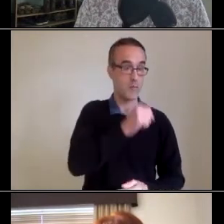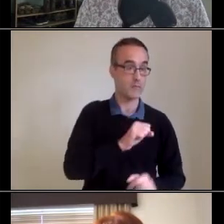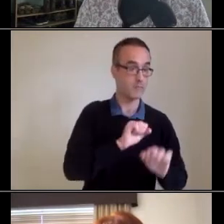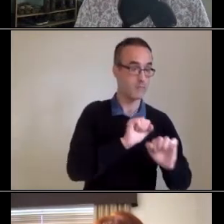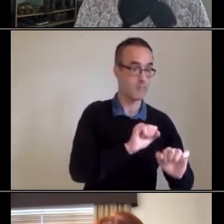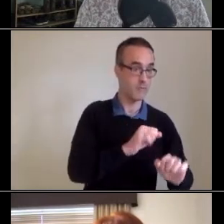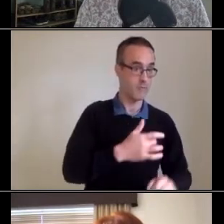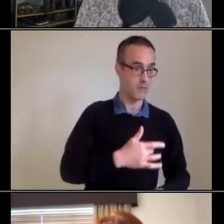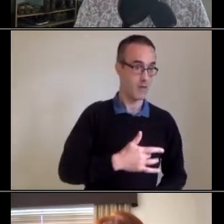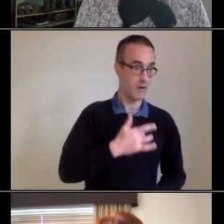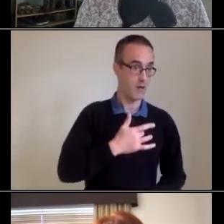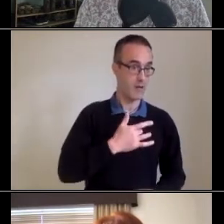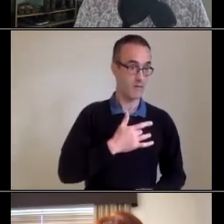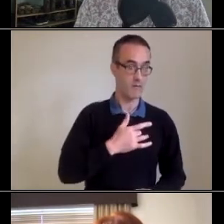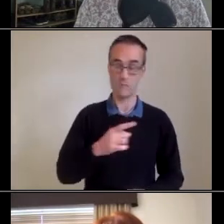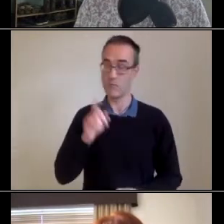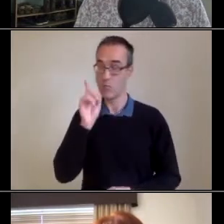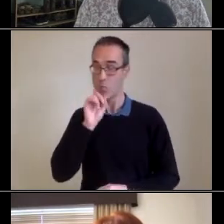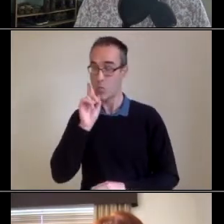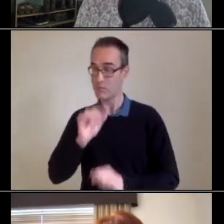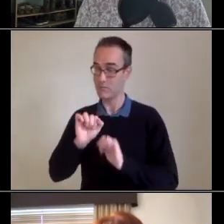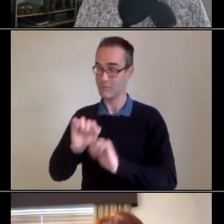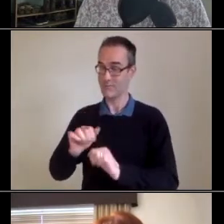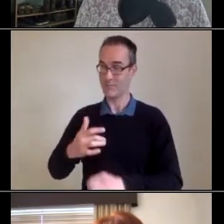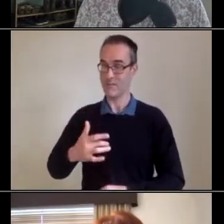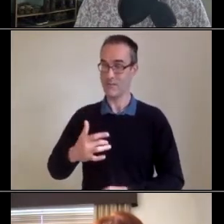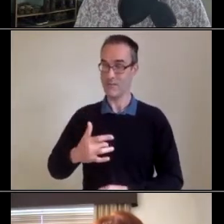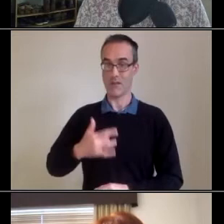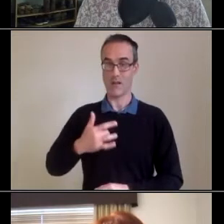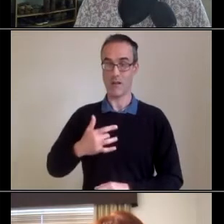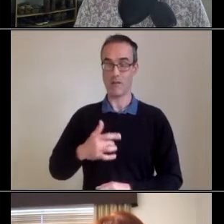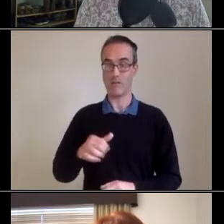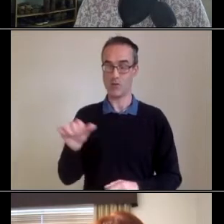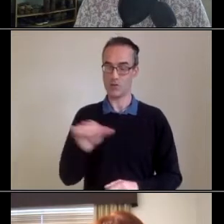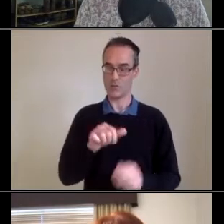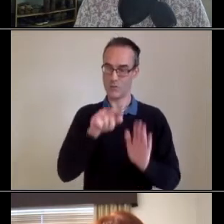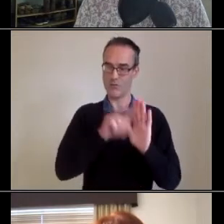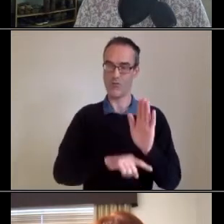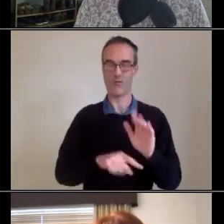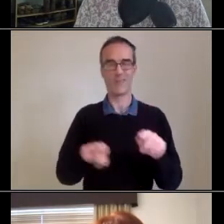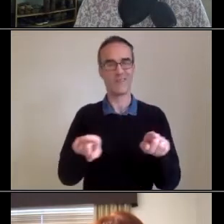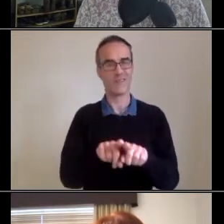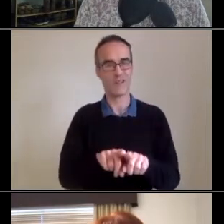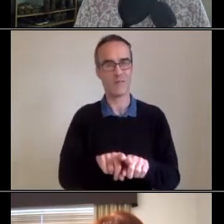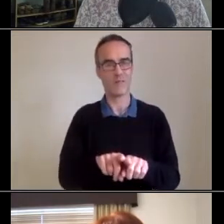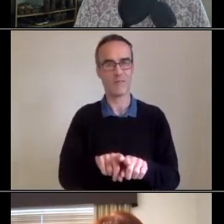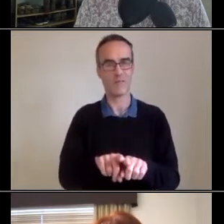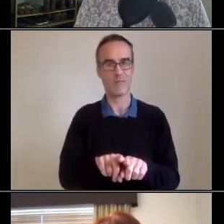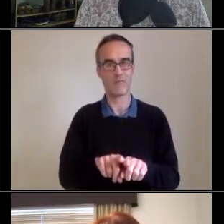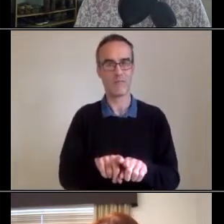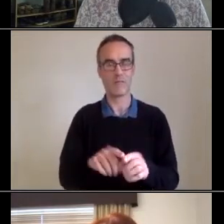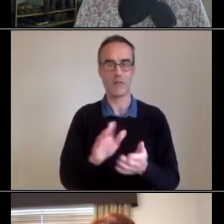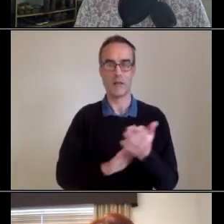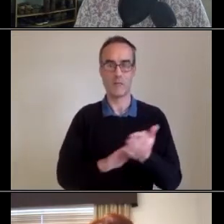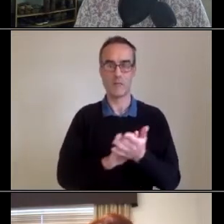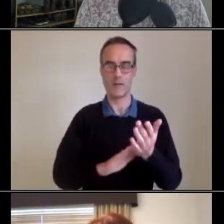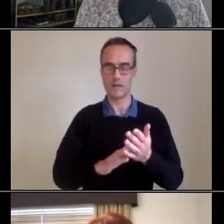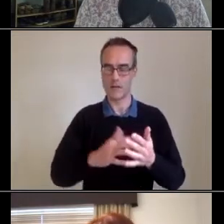Government needs to be made in a way that is a policy